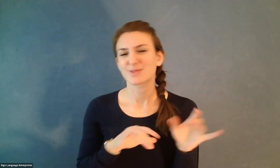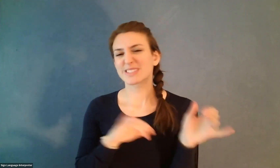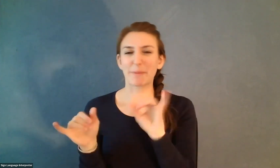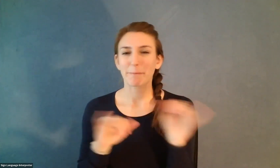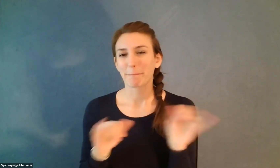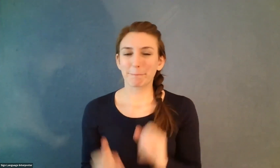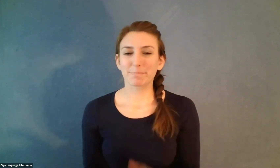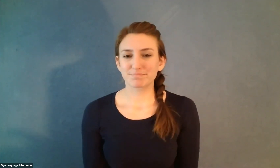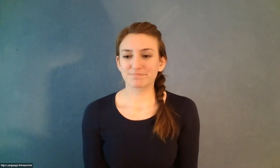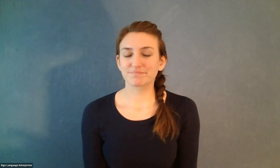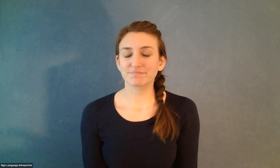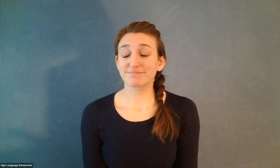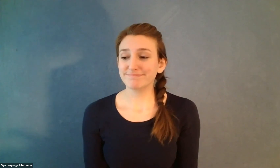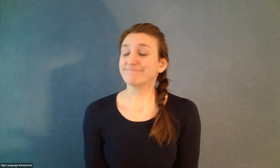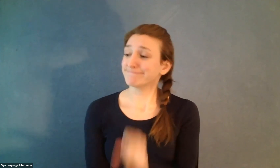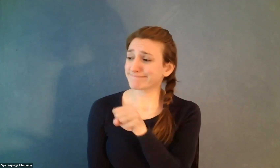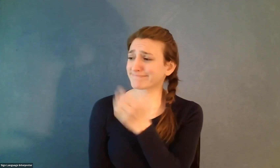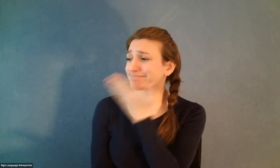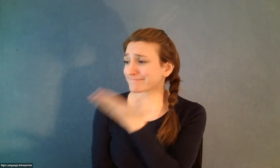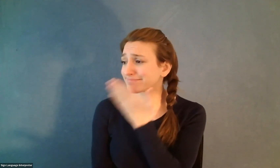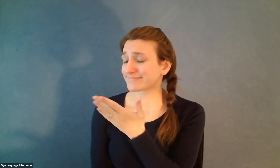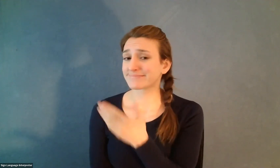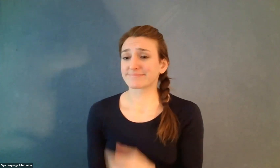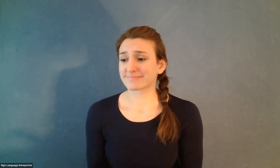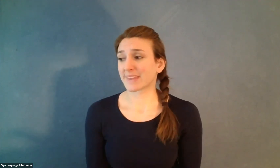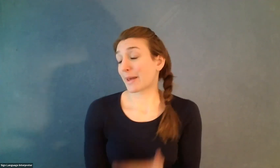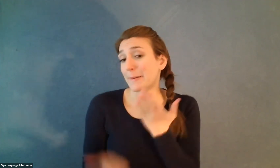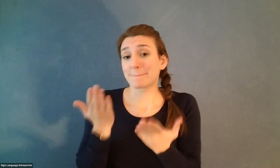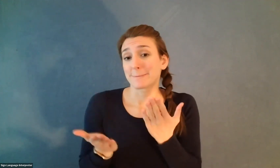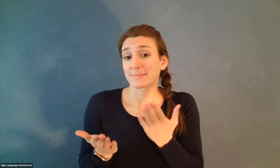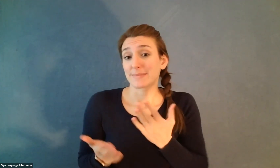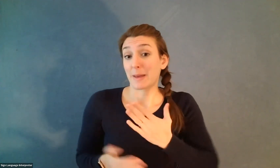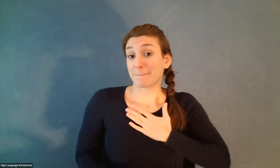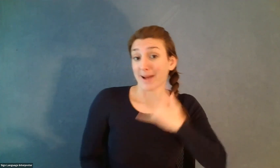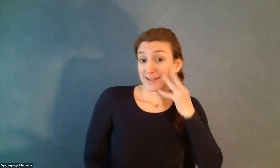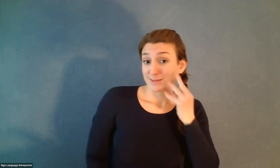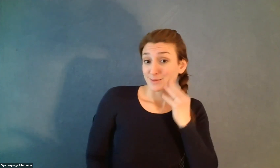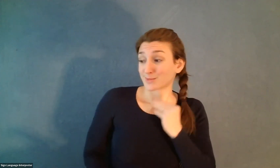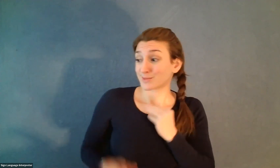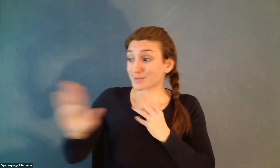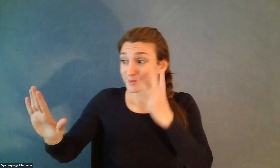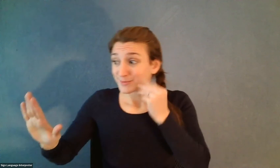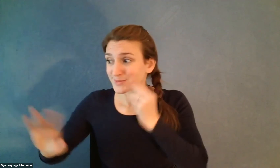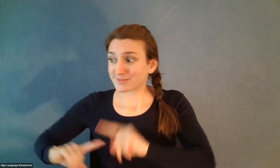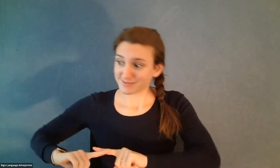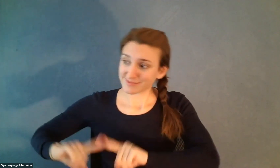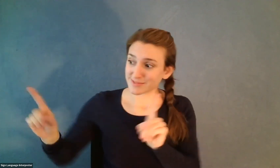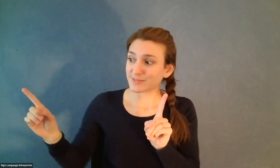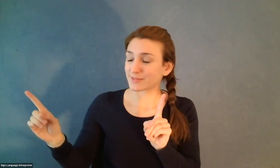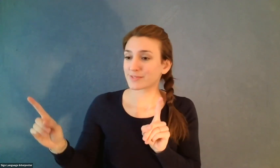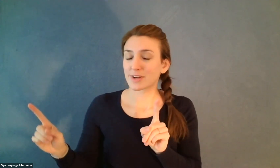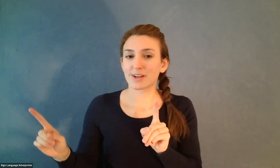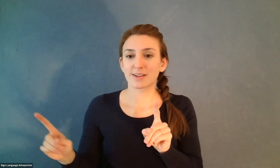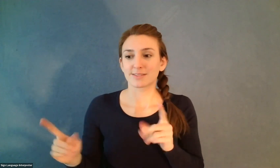personal relationships with someone whose experience is different than ours, I think change us so much more even than things we can